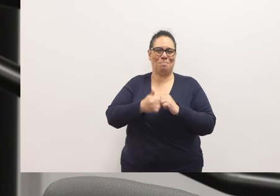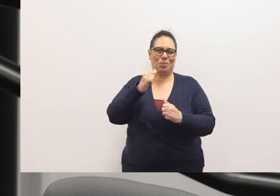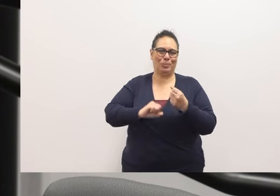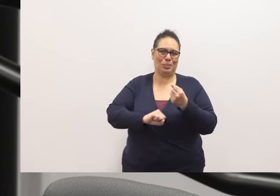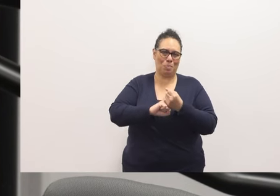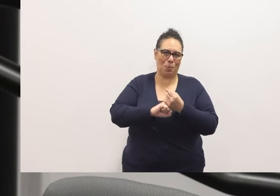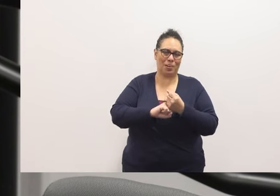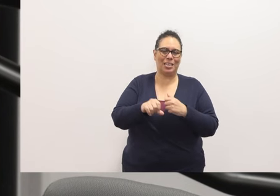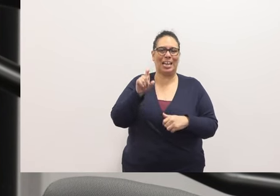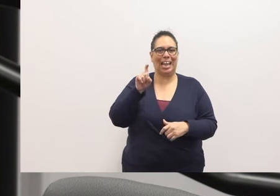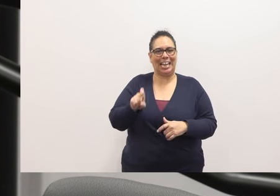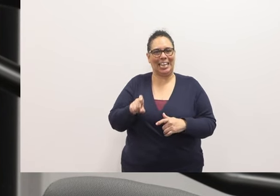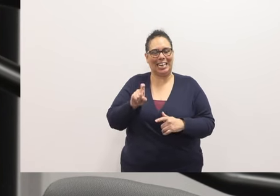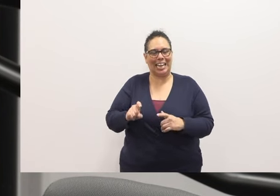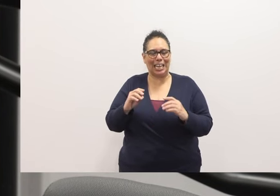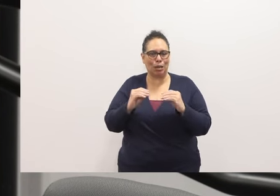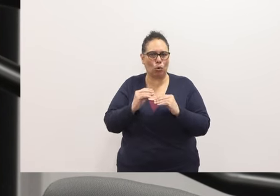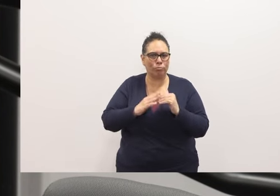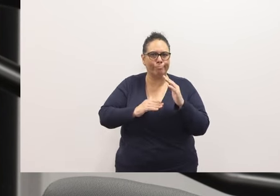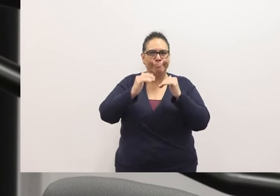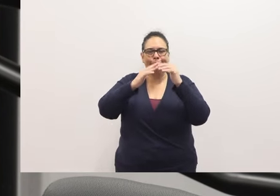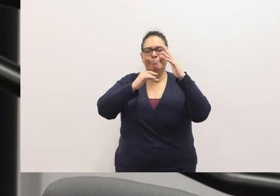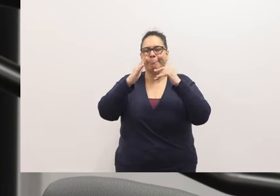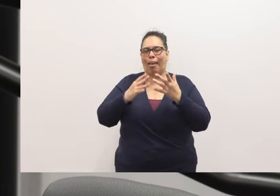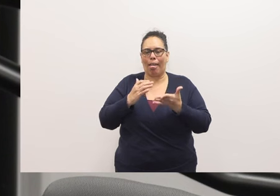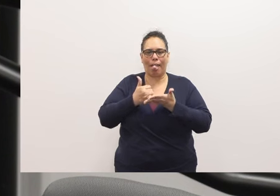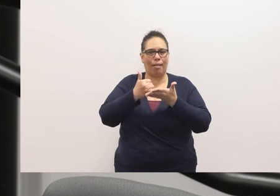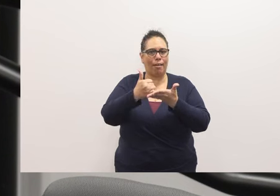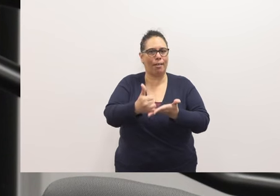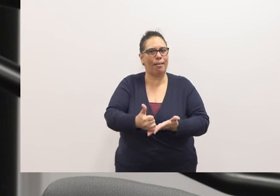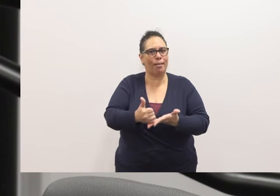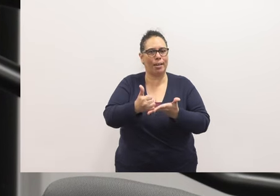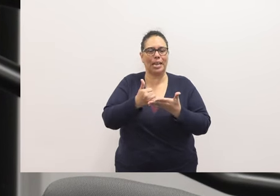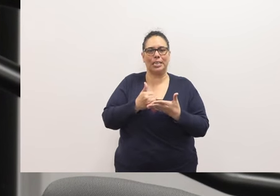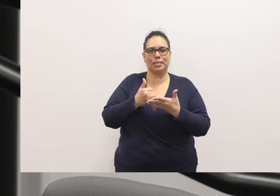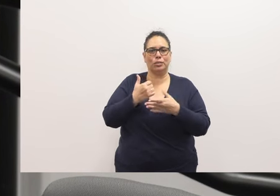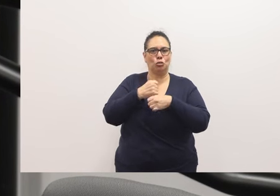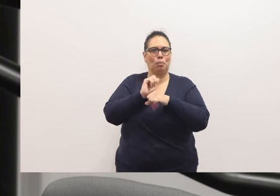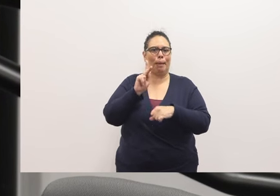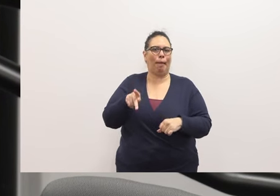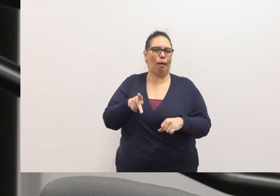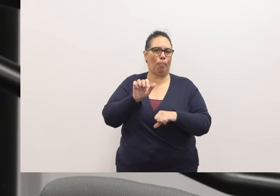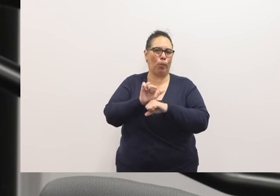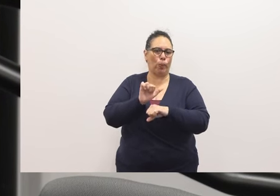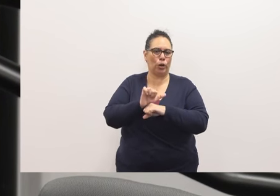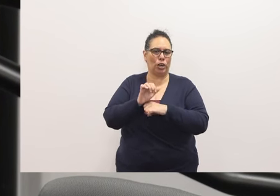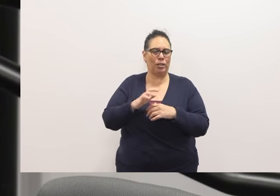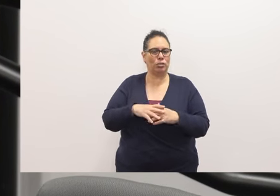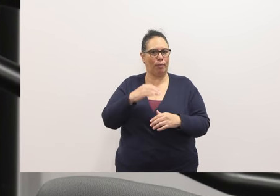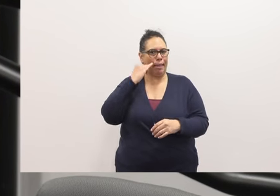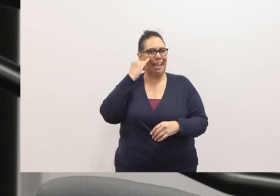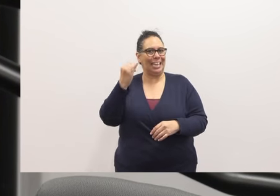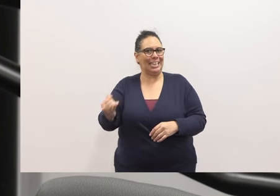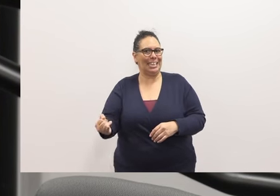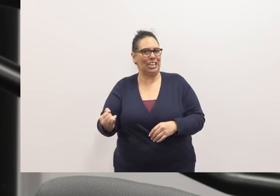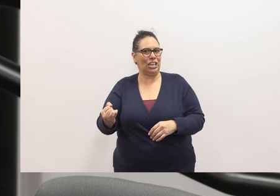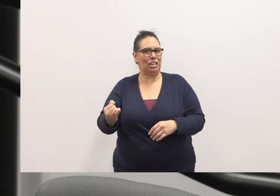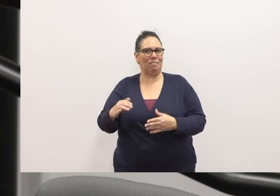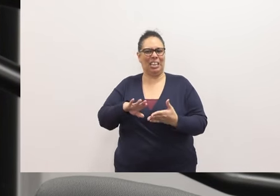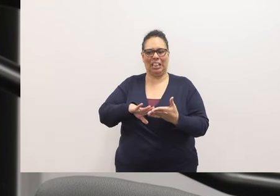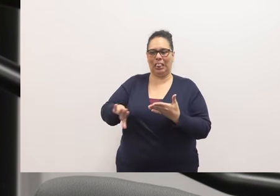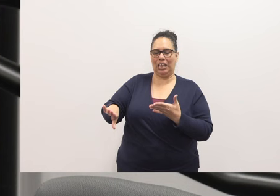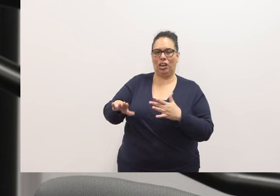therefore the most scaffolding and assistance to be able to make up work. So just the idea of clearing an